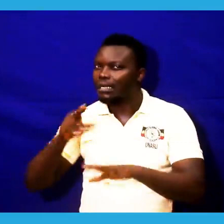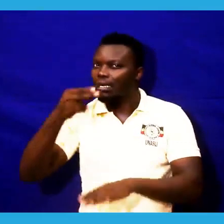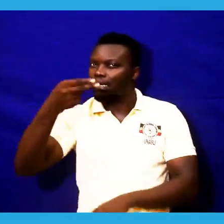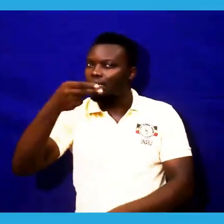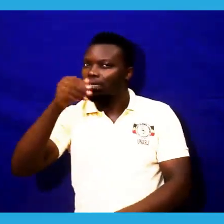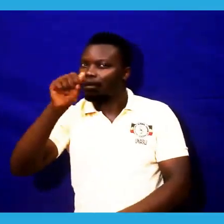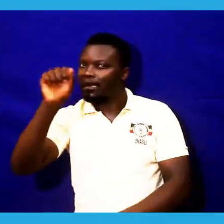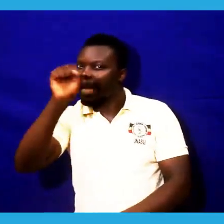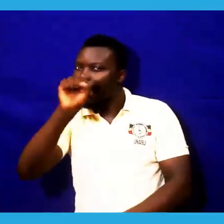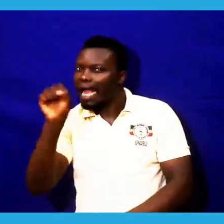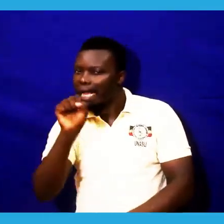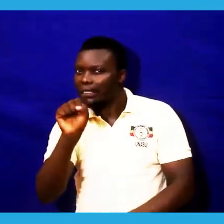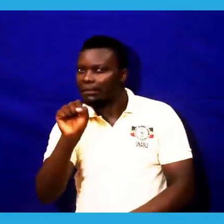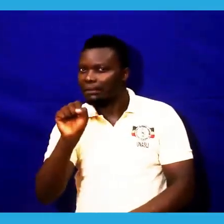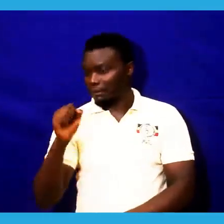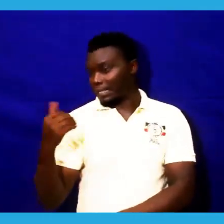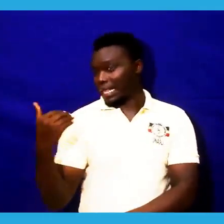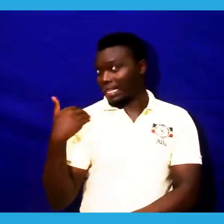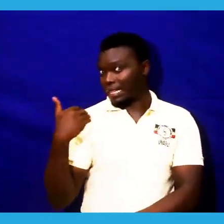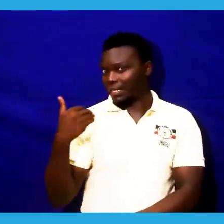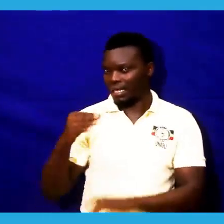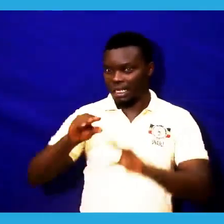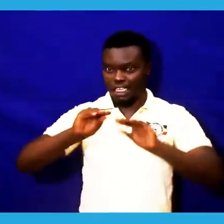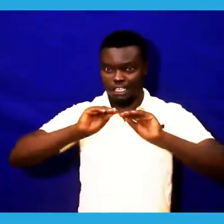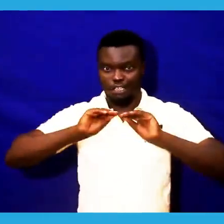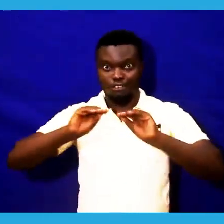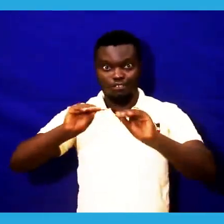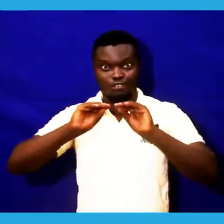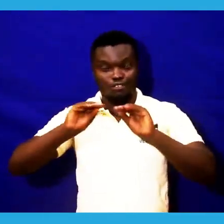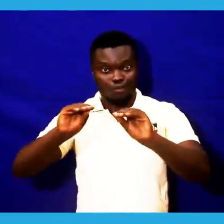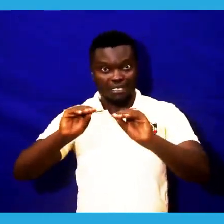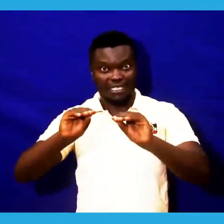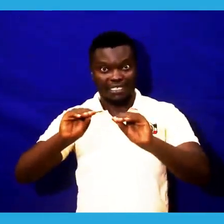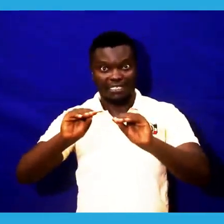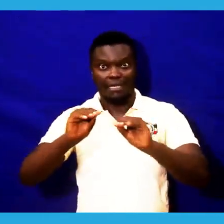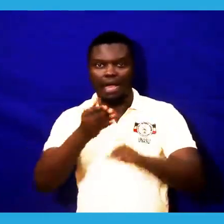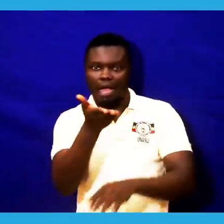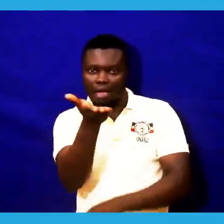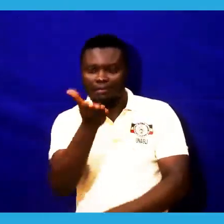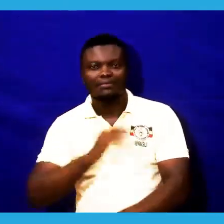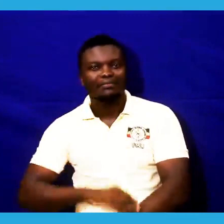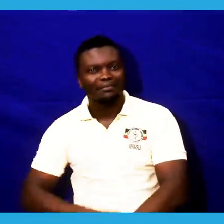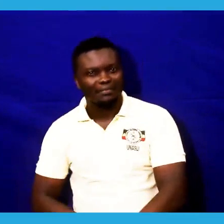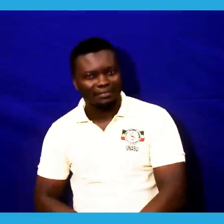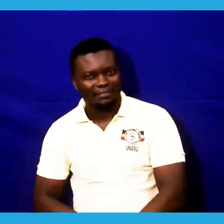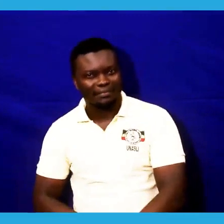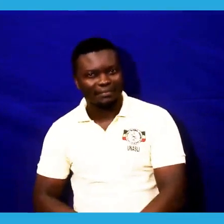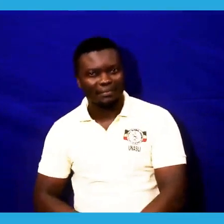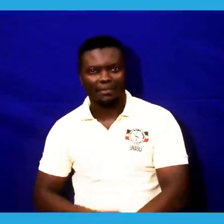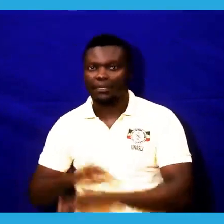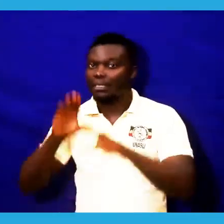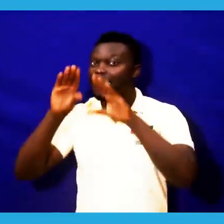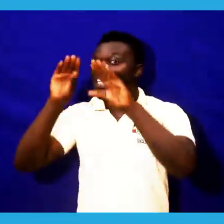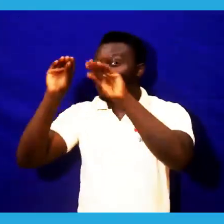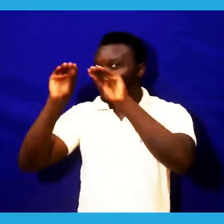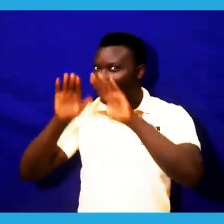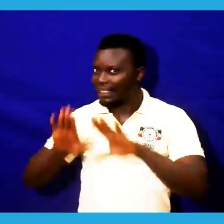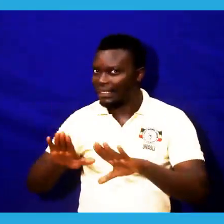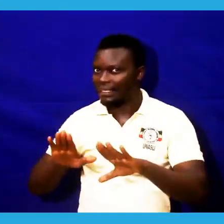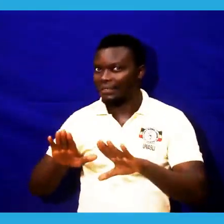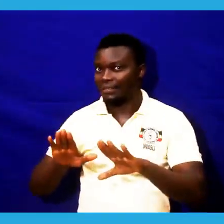has just told us. The teacher